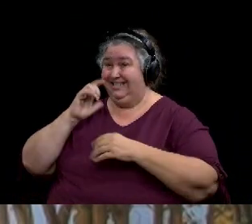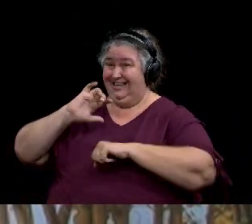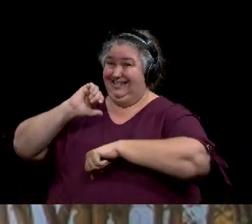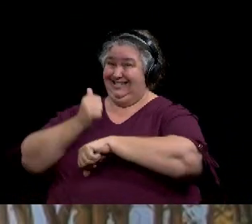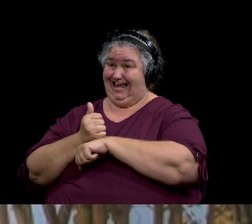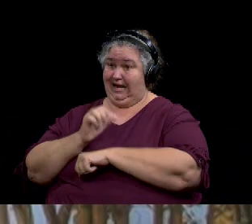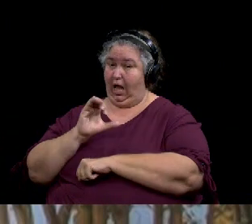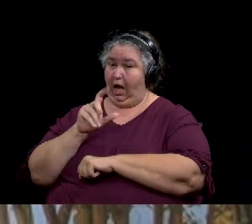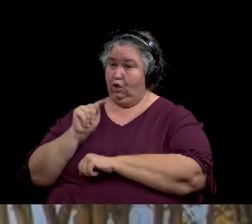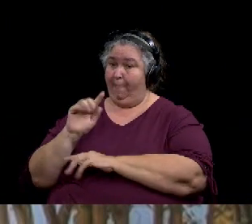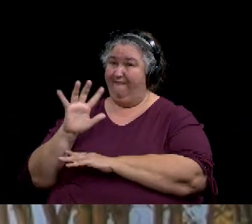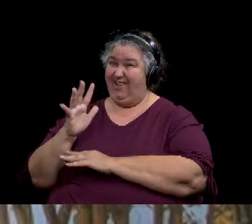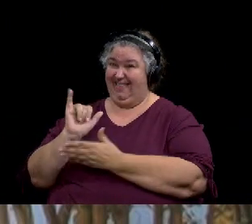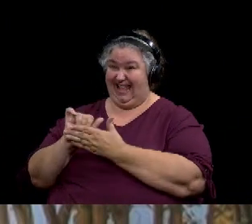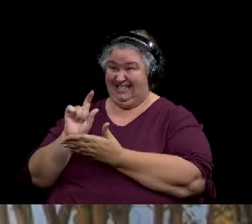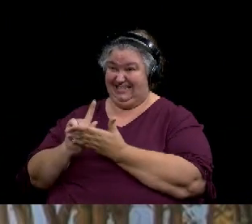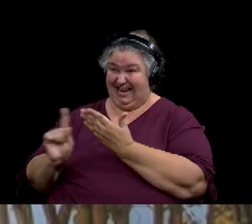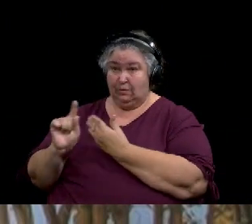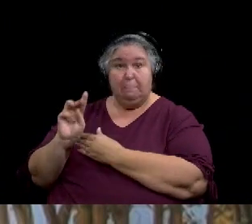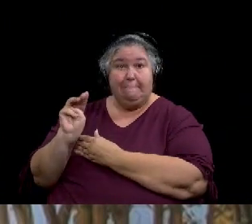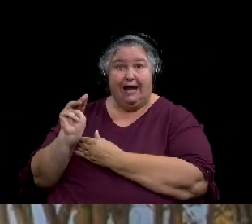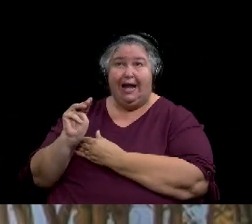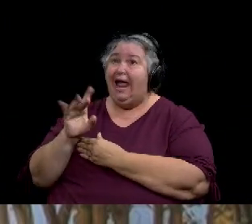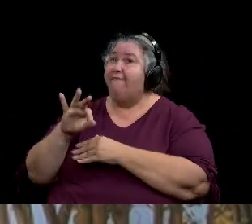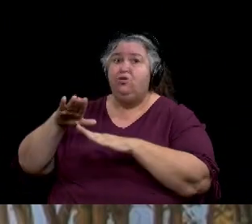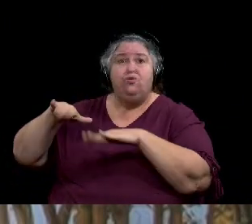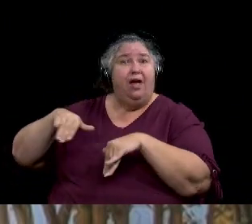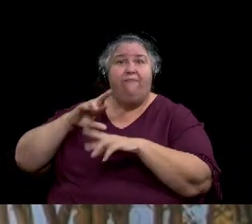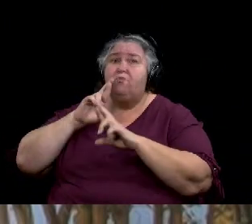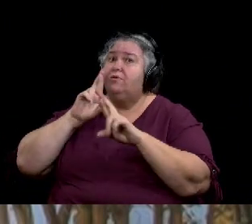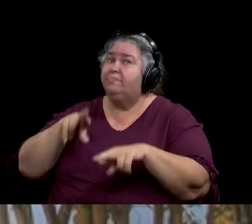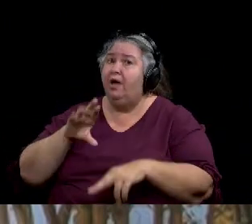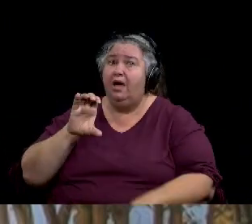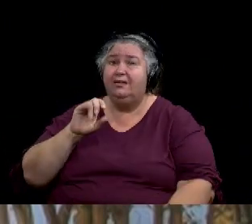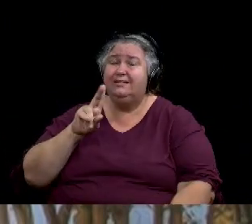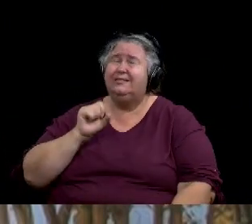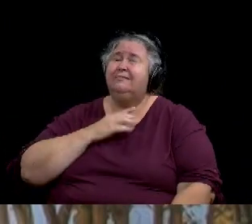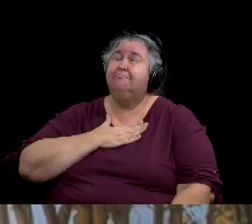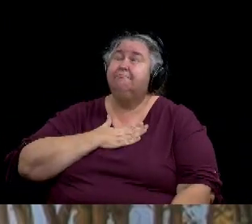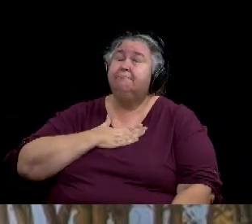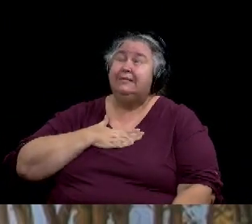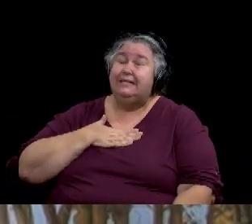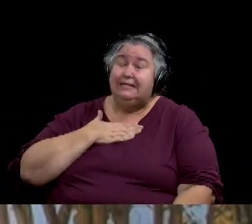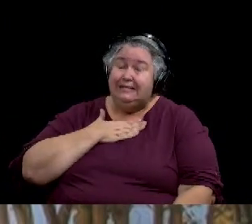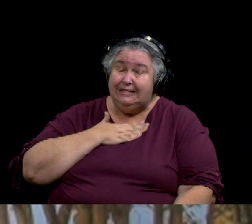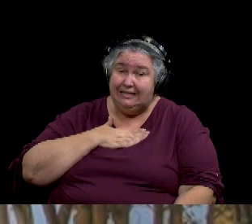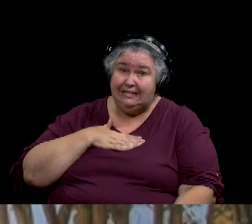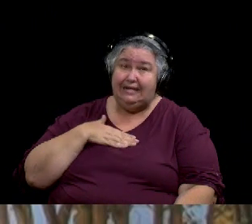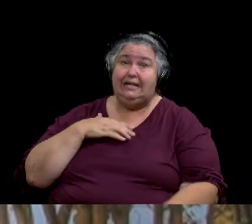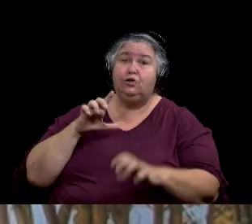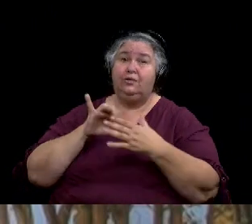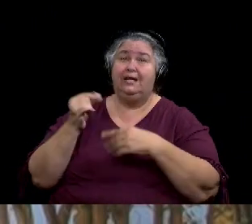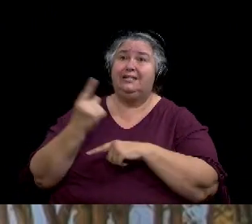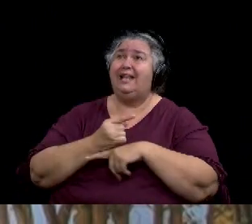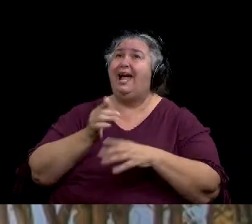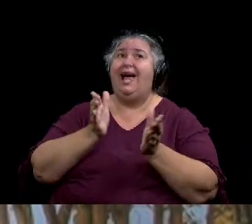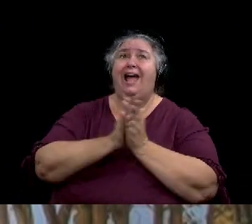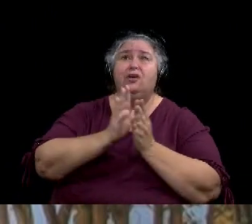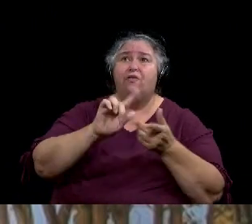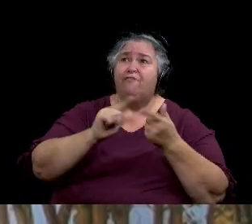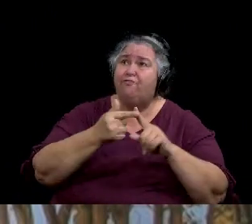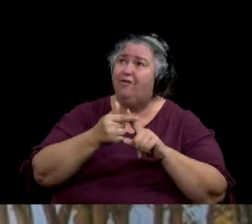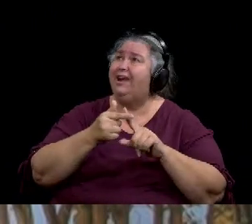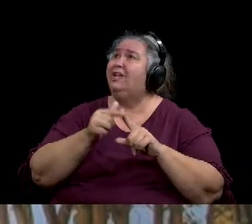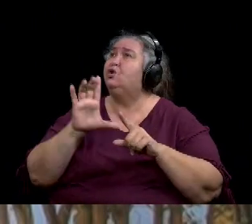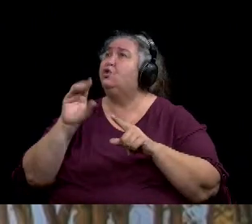October 5th. That's next Monday. If you haven't responded, please do it today. Please ask your friends, coworkers, and family members who have